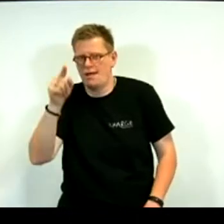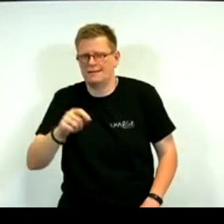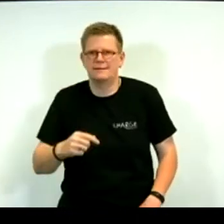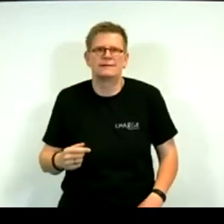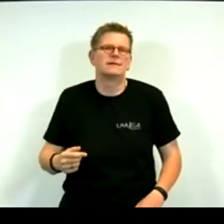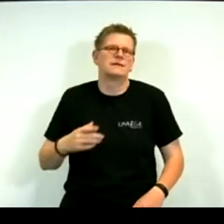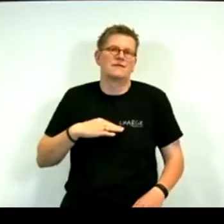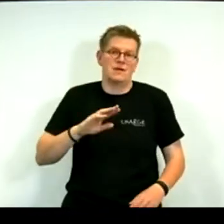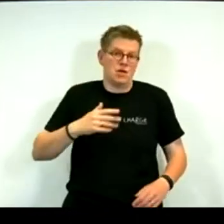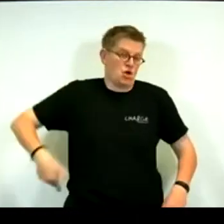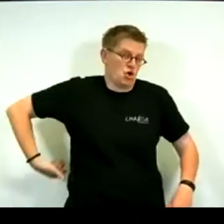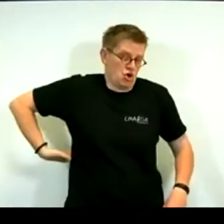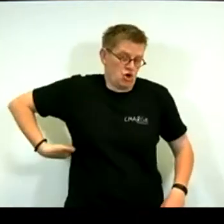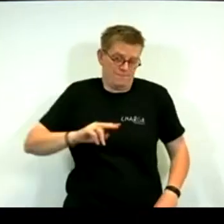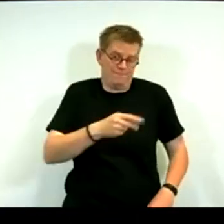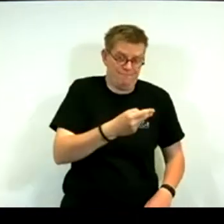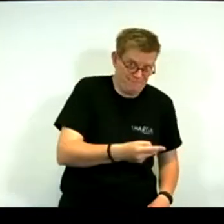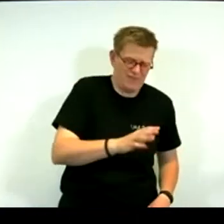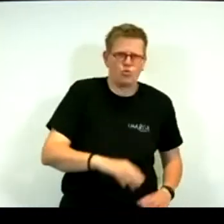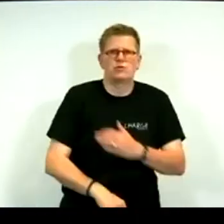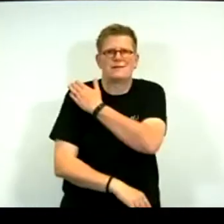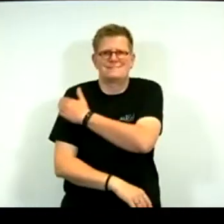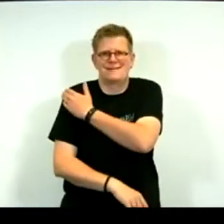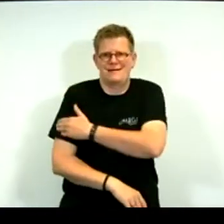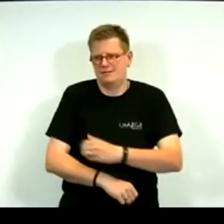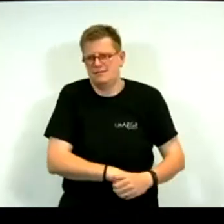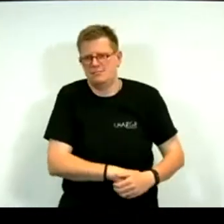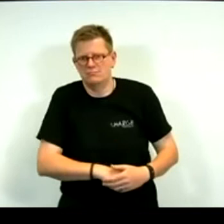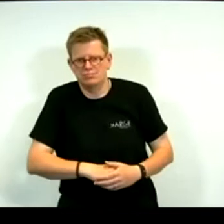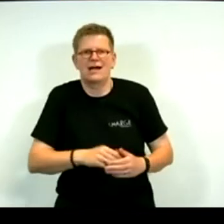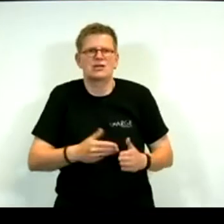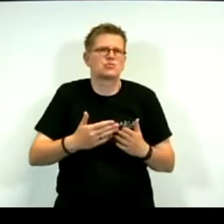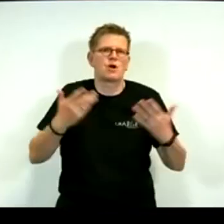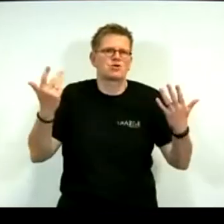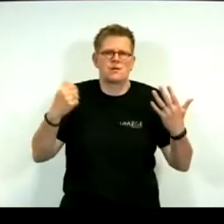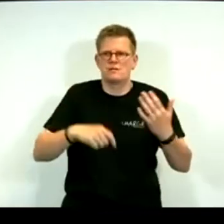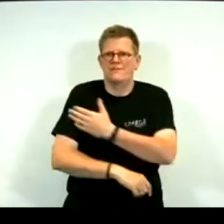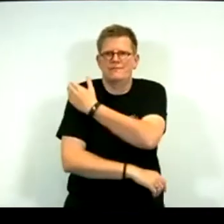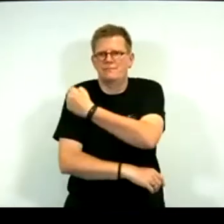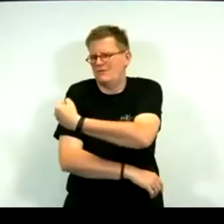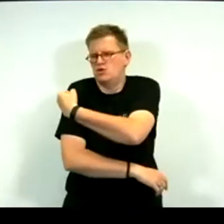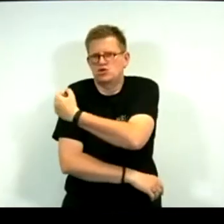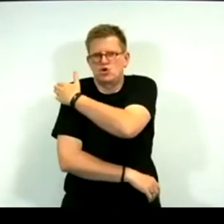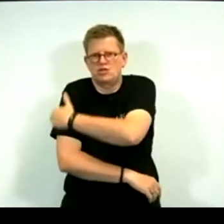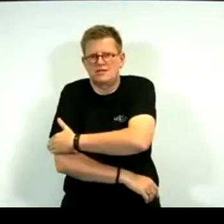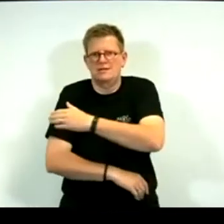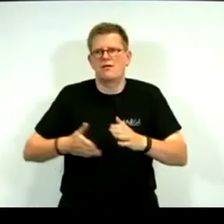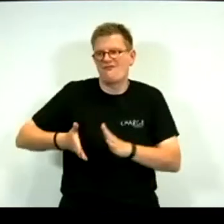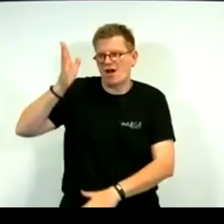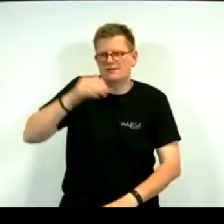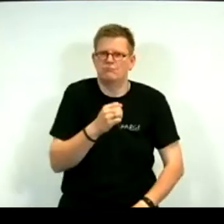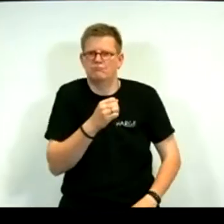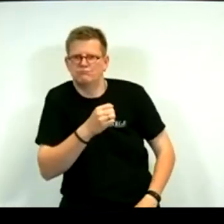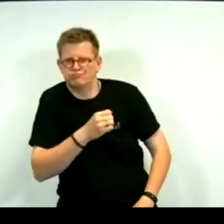a cushion. We shouldn't be too keen to always, like schools, they always want children on chairs